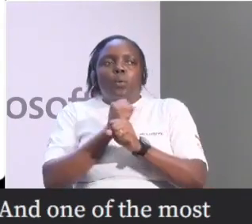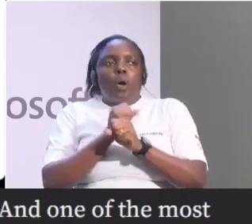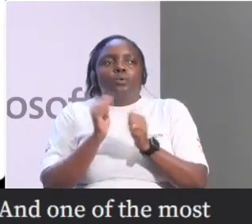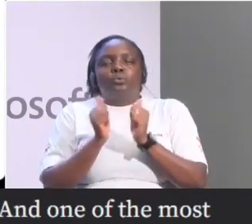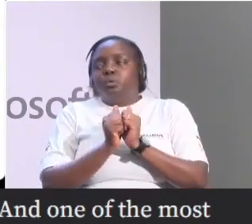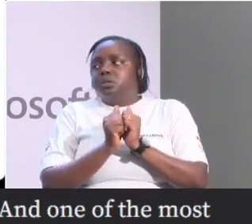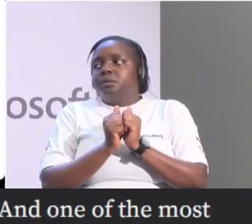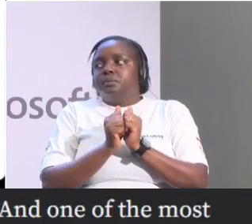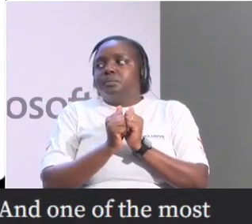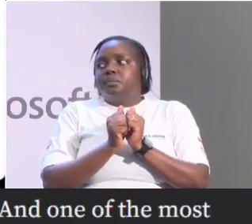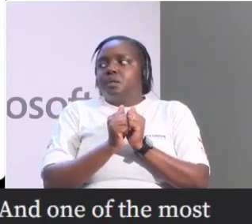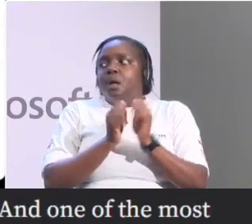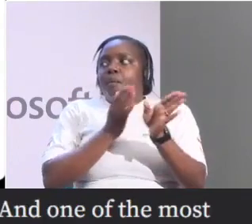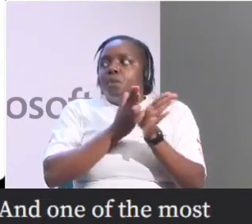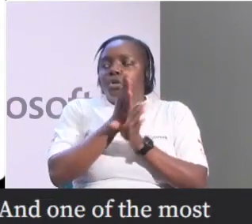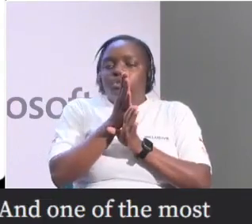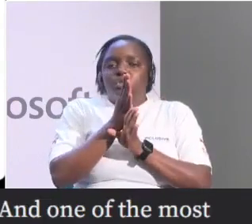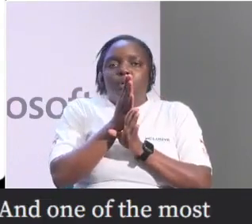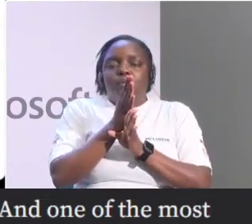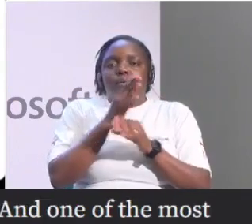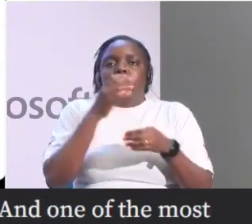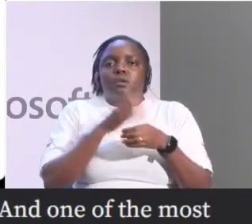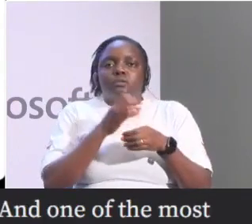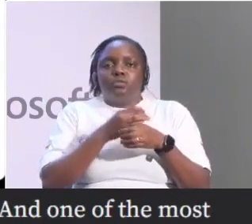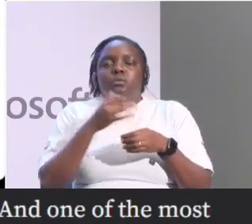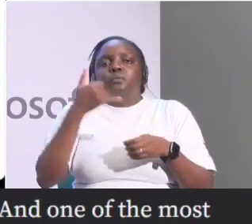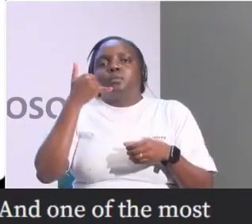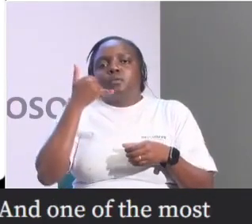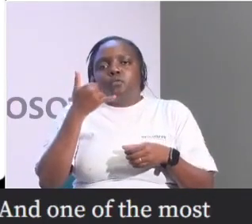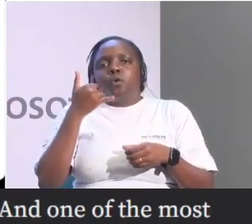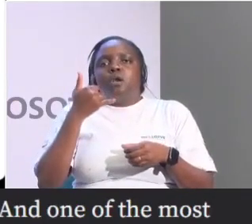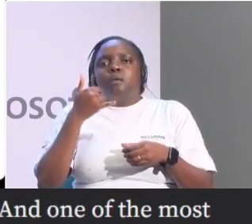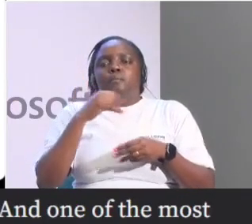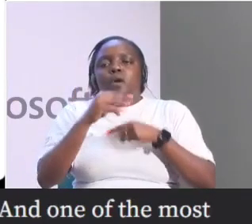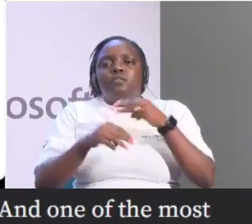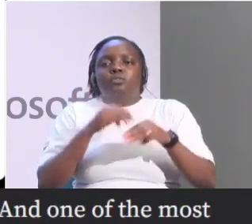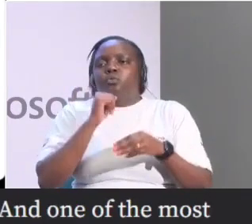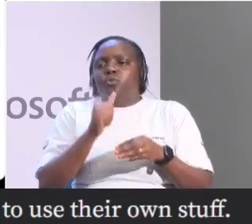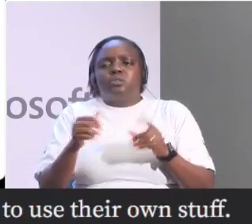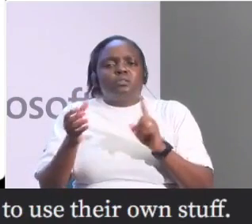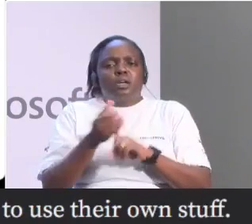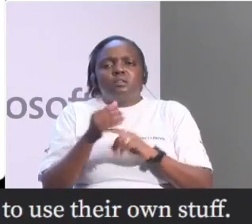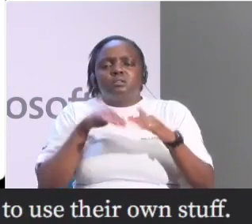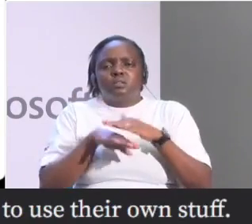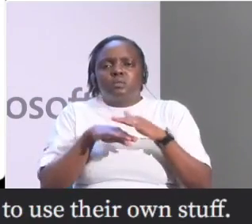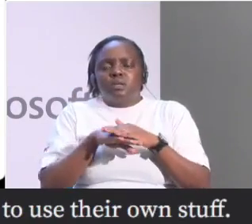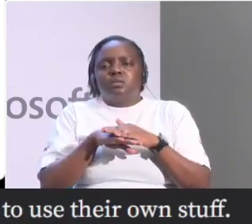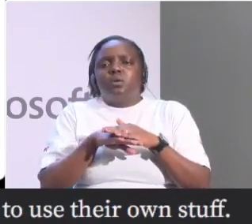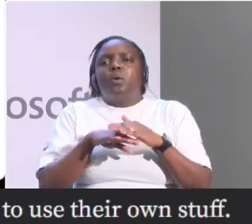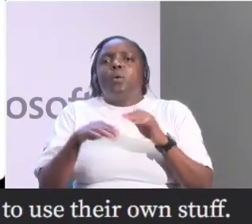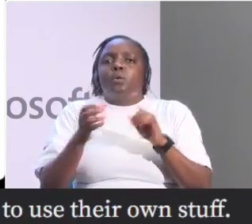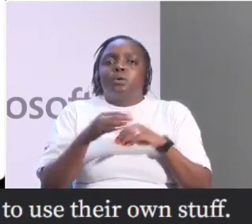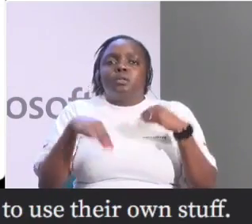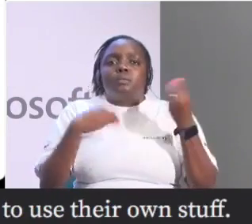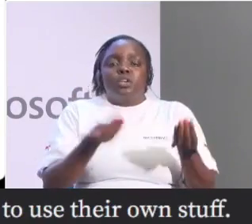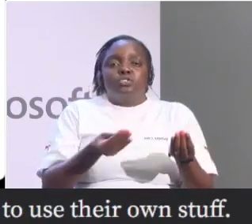a major Korean phone manufacturer, and they weren't getting the accessibility stuff, and we gave them